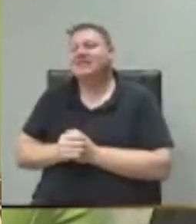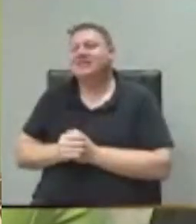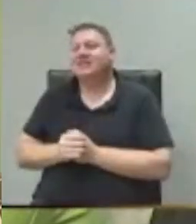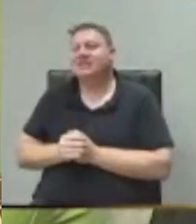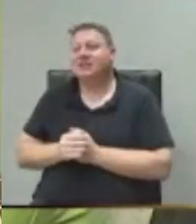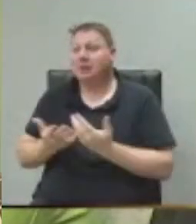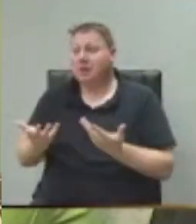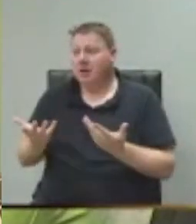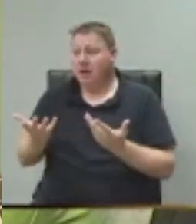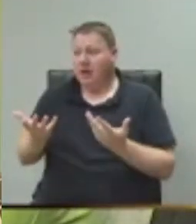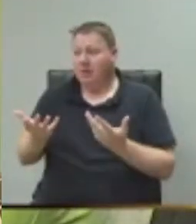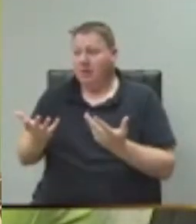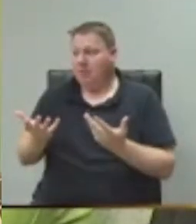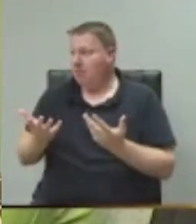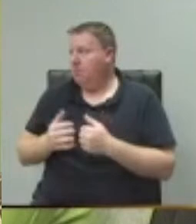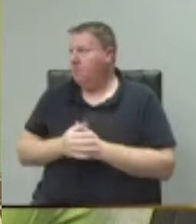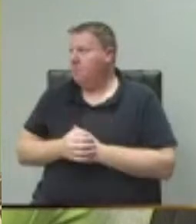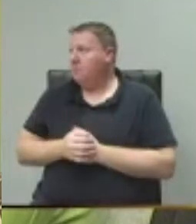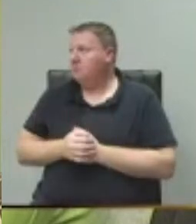Yeah?